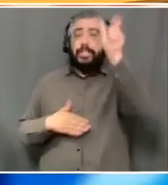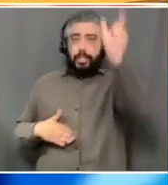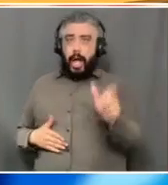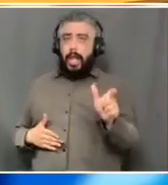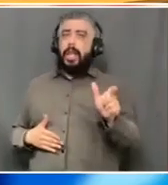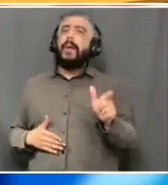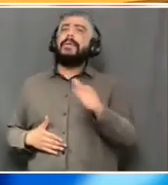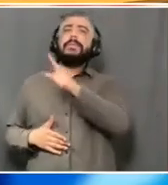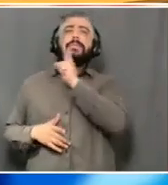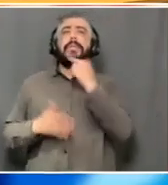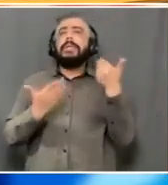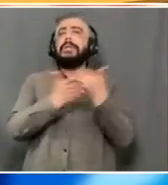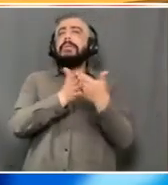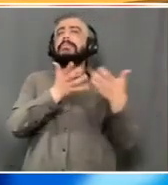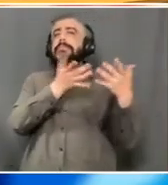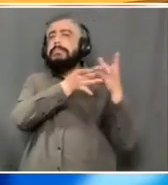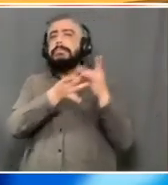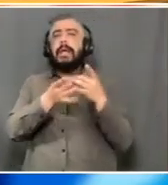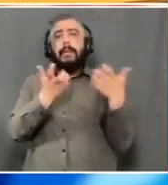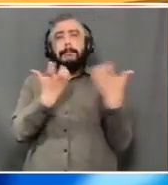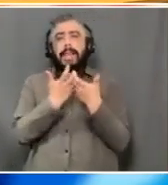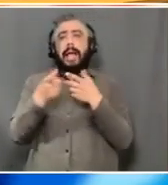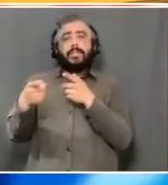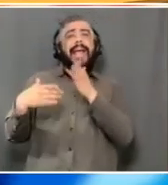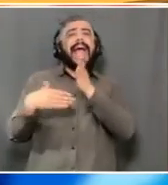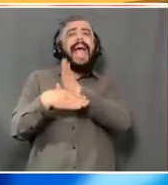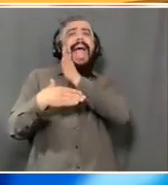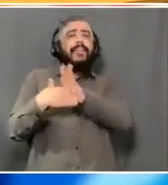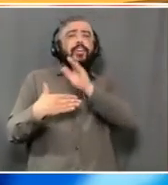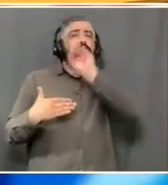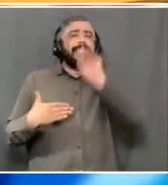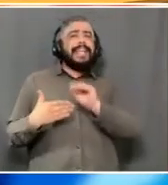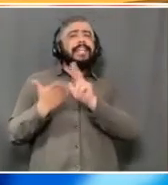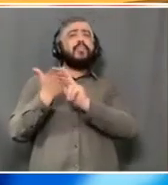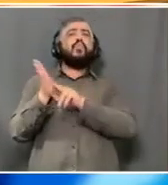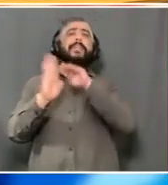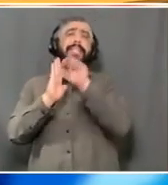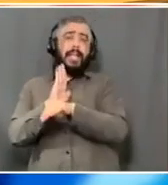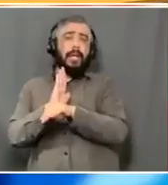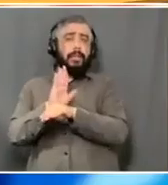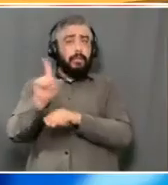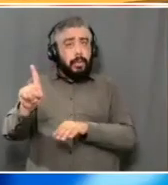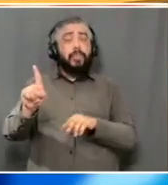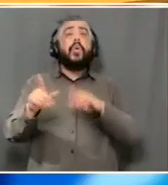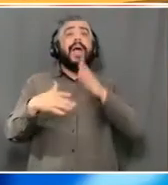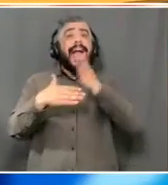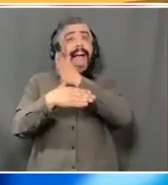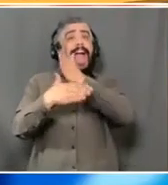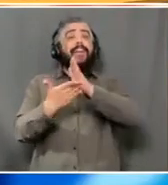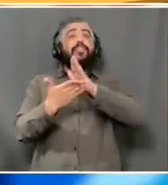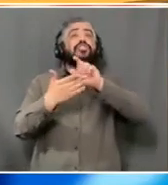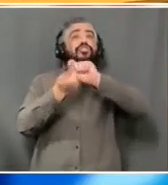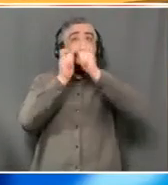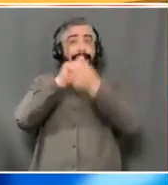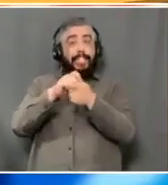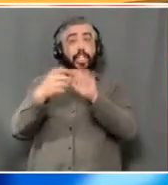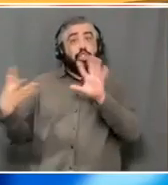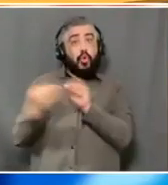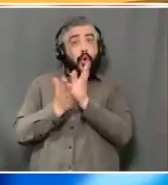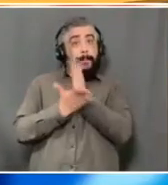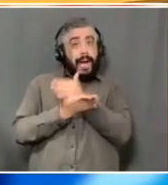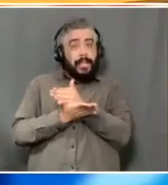closely tracks those average percentage enrollment declines. And so the average change in total budget, this is also an